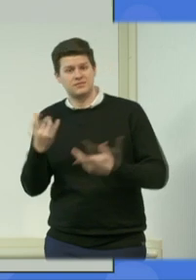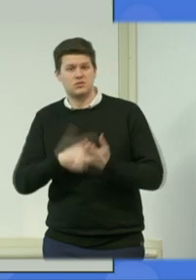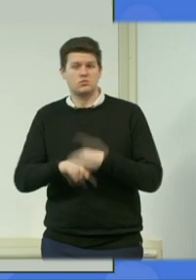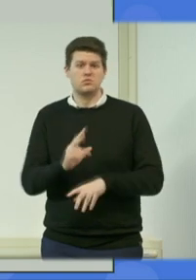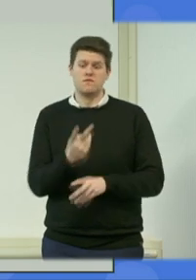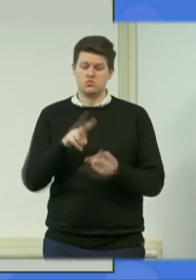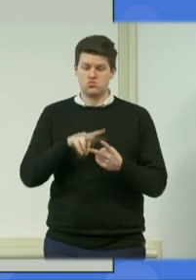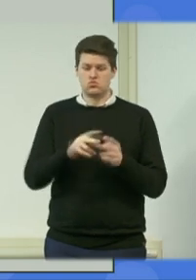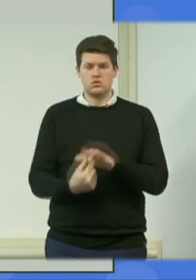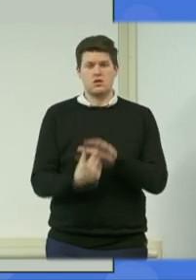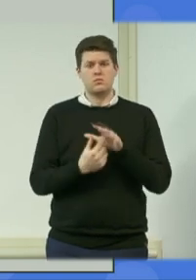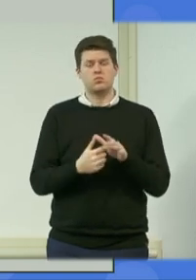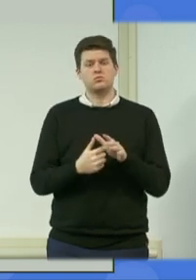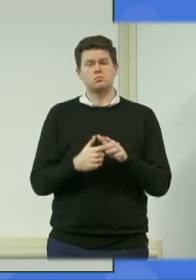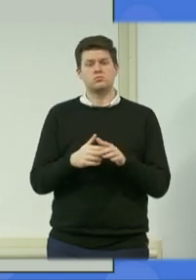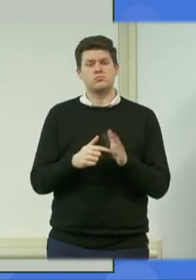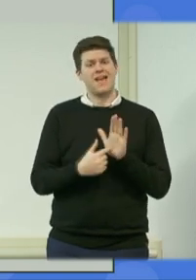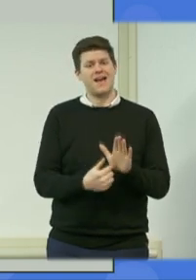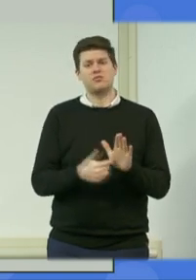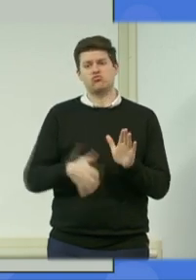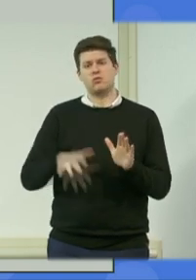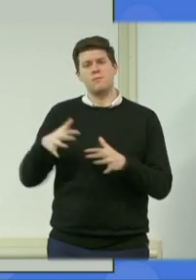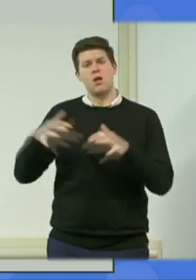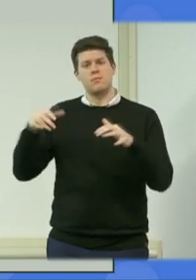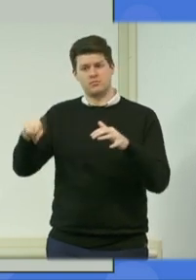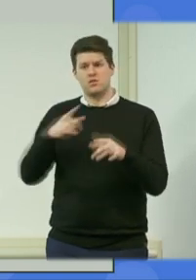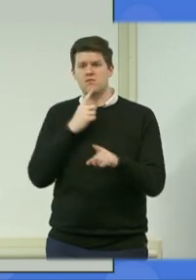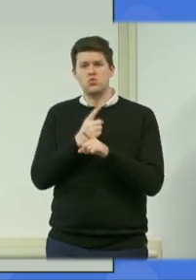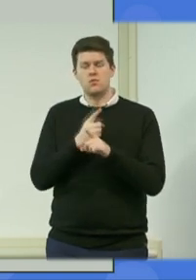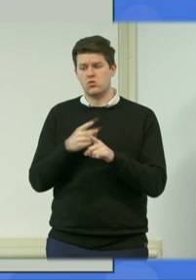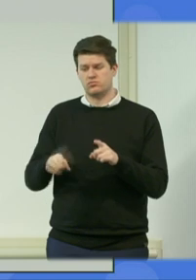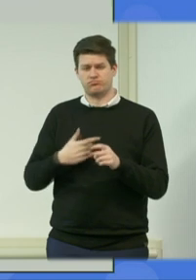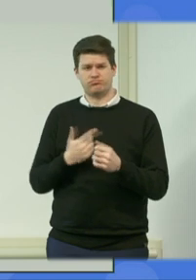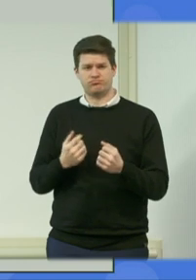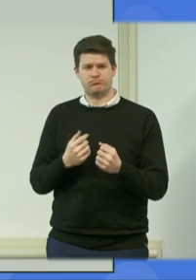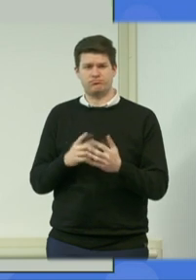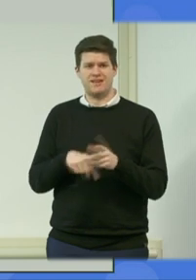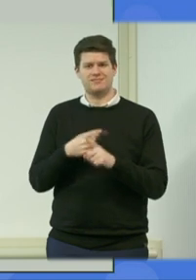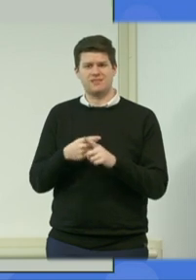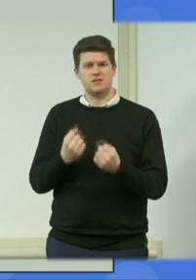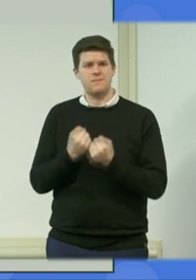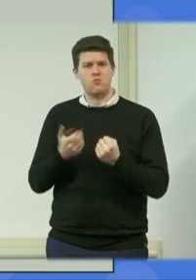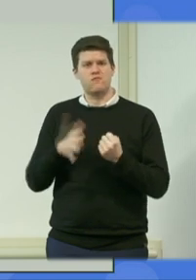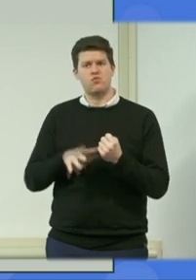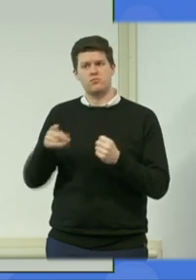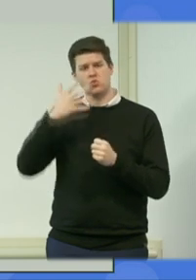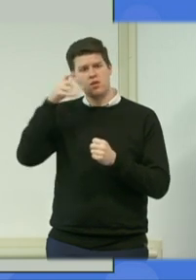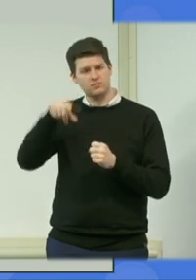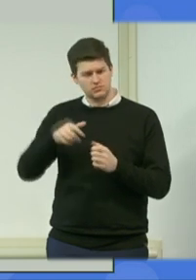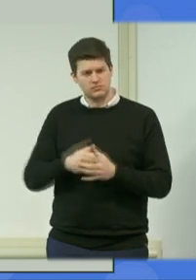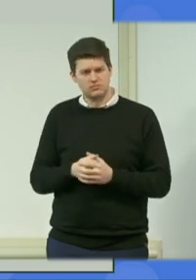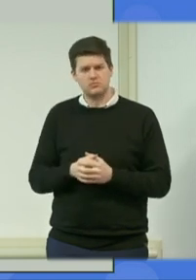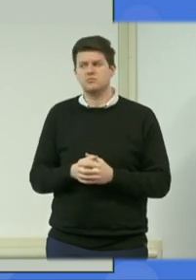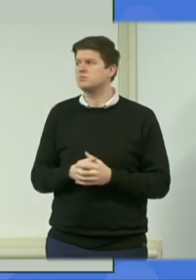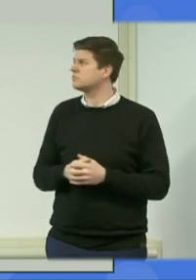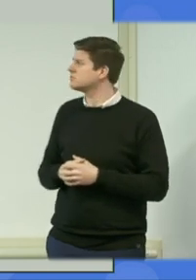two Scotland Acts, which were the things that devolved some tax-raising powers to the Scottish Parliament. And to cut a long story short, you